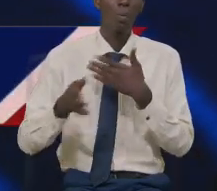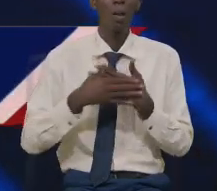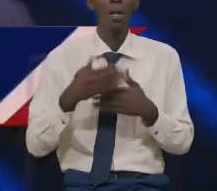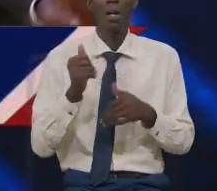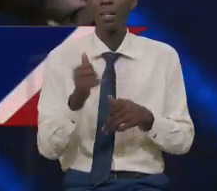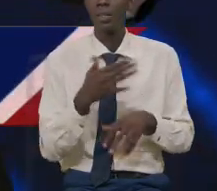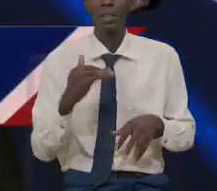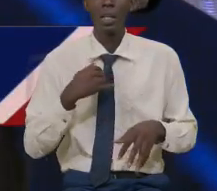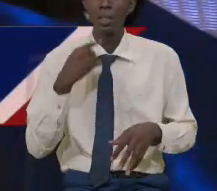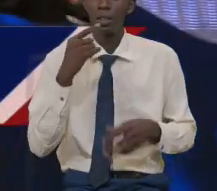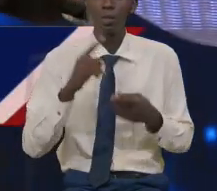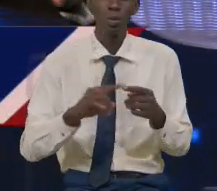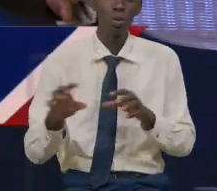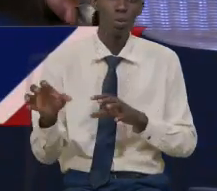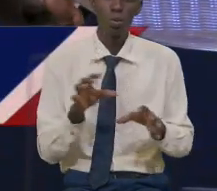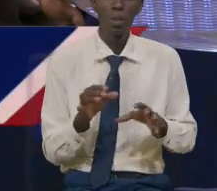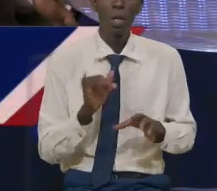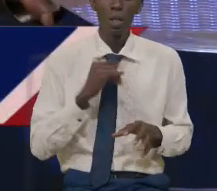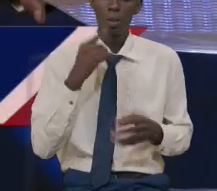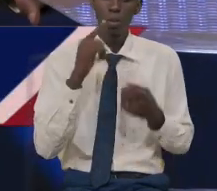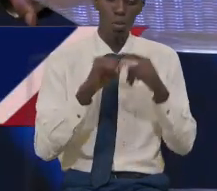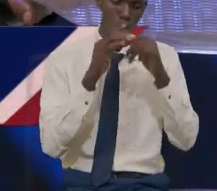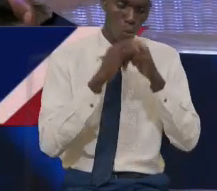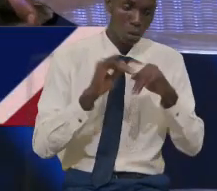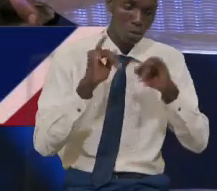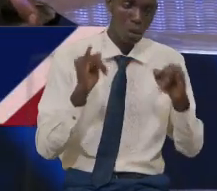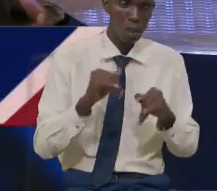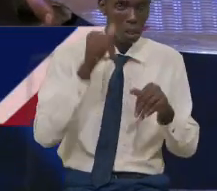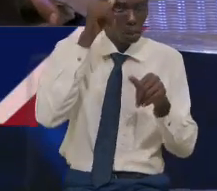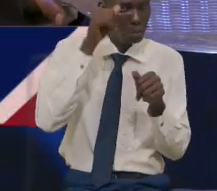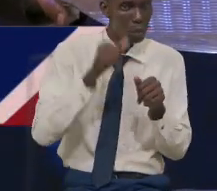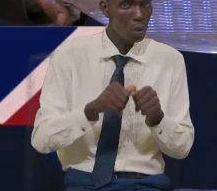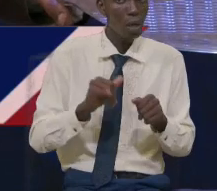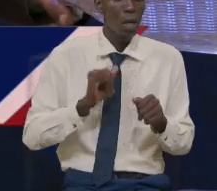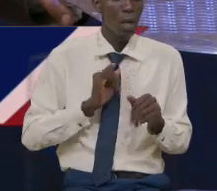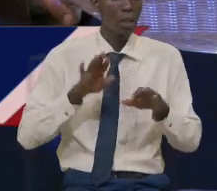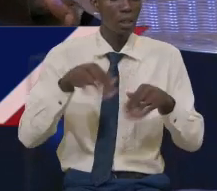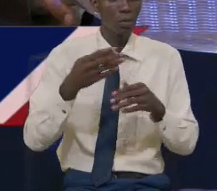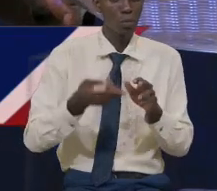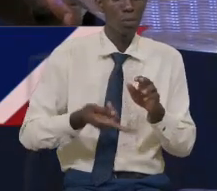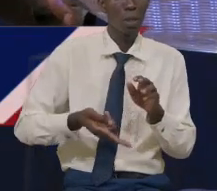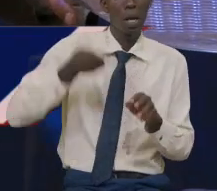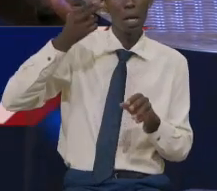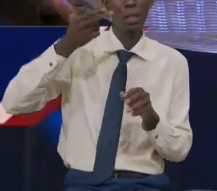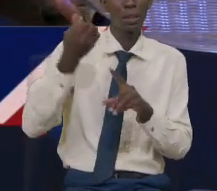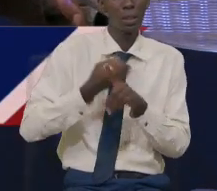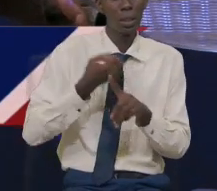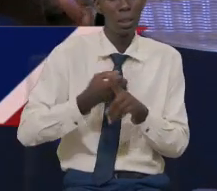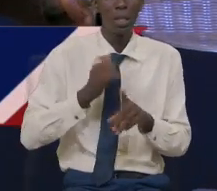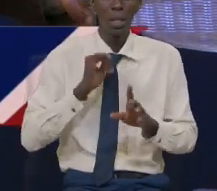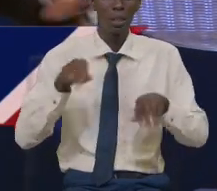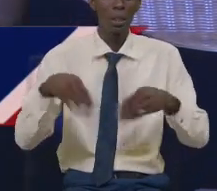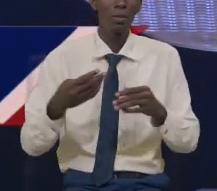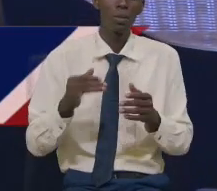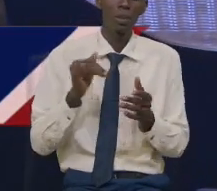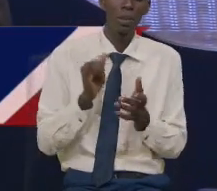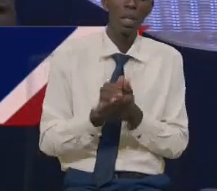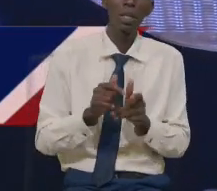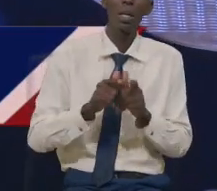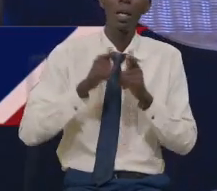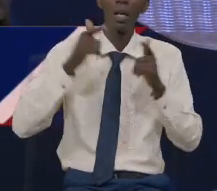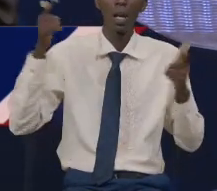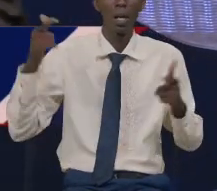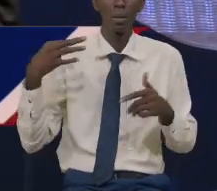I tell you to do, I tell you to worship idol, remember, I gave you that salary. Remember, I gave you that position. Remember,